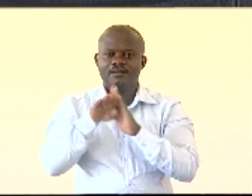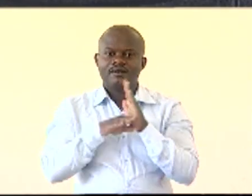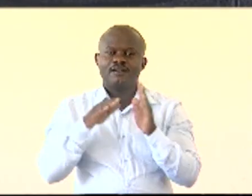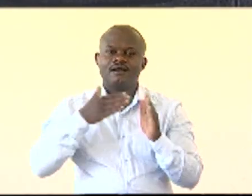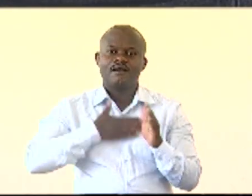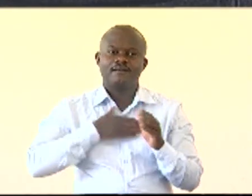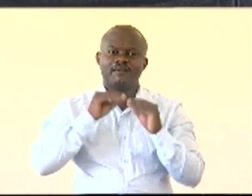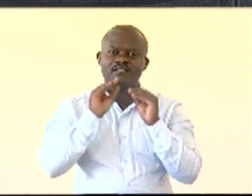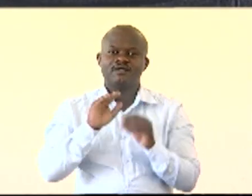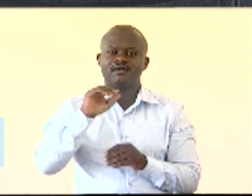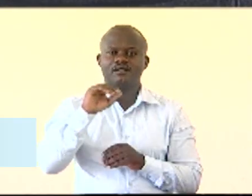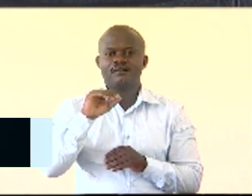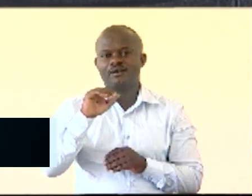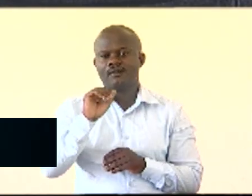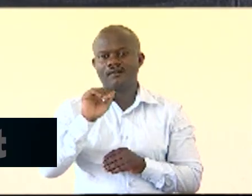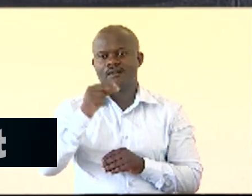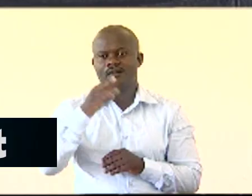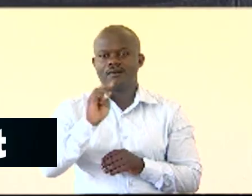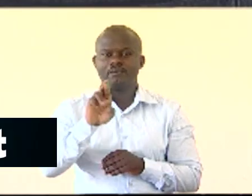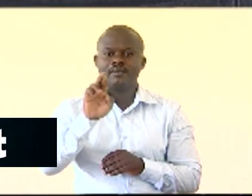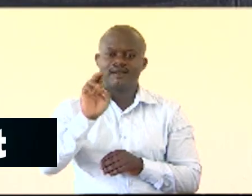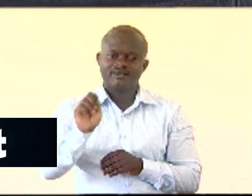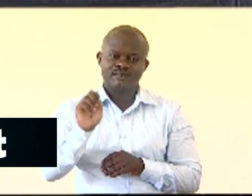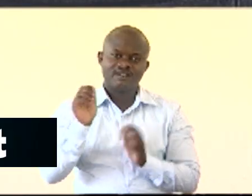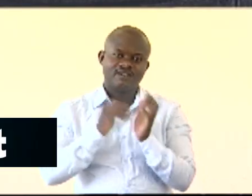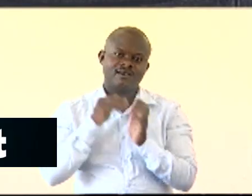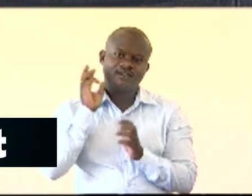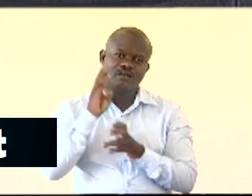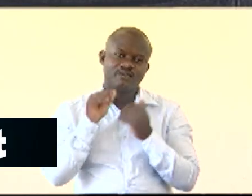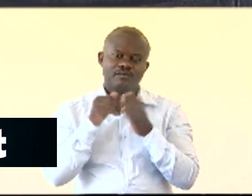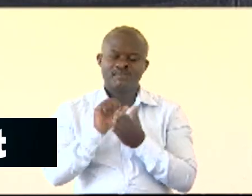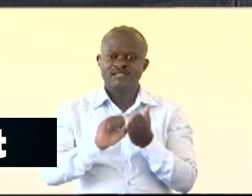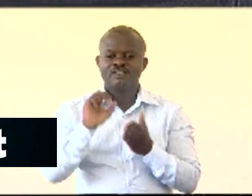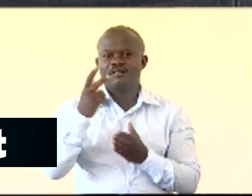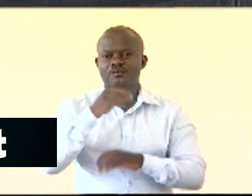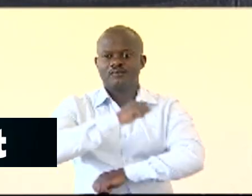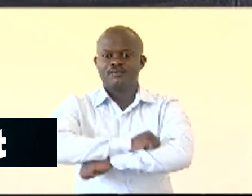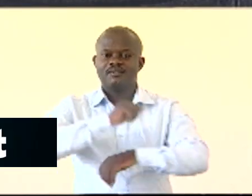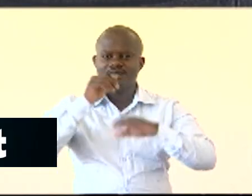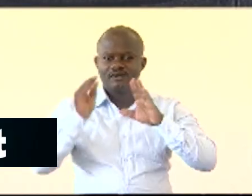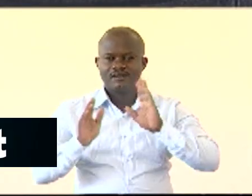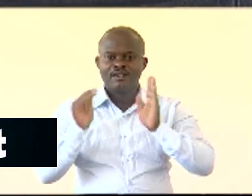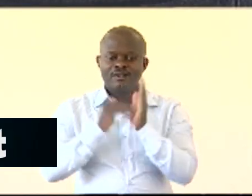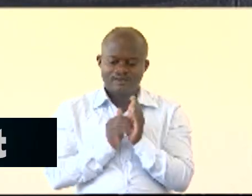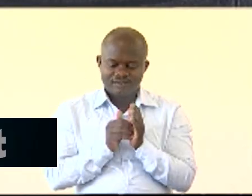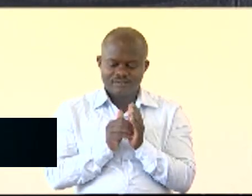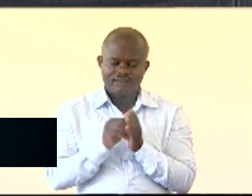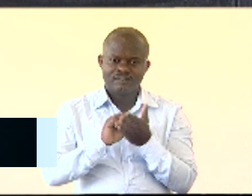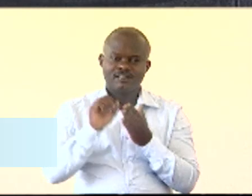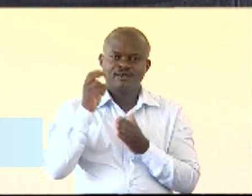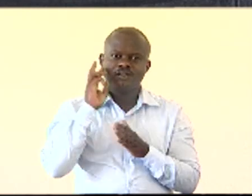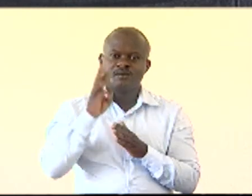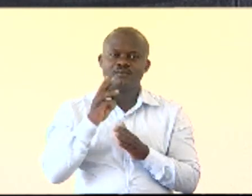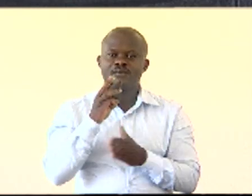biology teacher, Herbert, and I will be with Senior 2 class. And the class of Senior 2, today